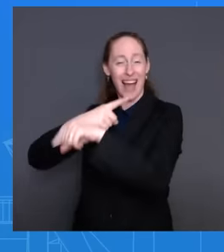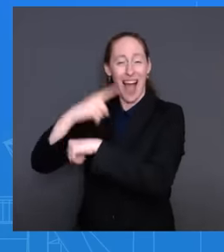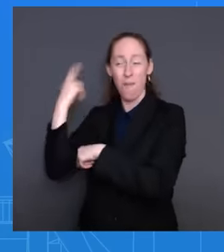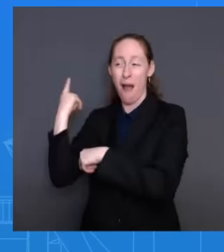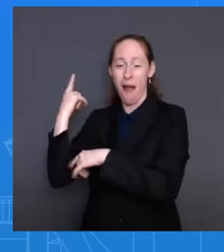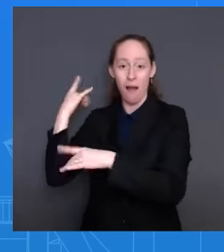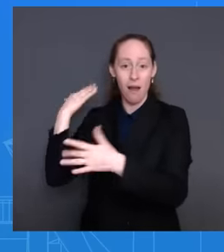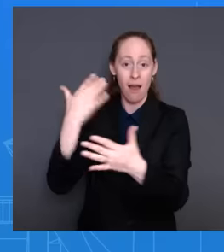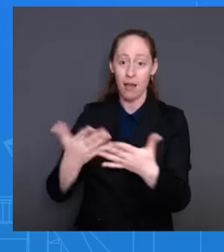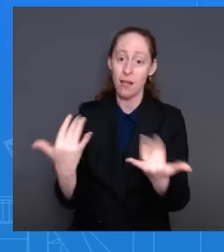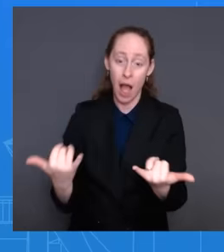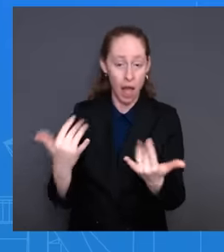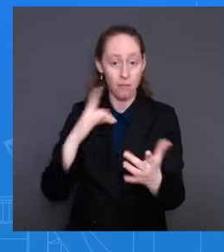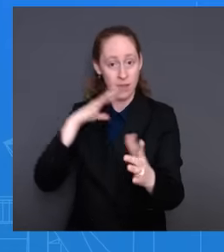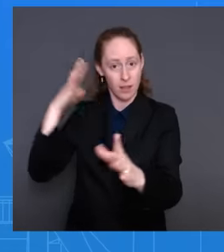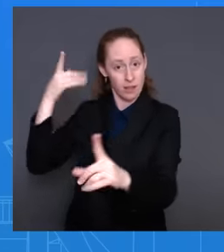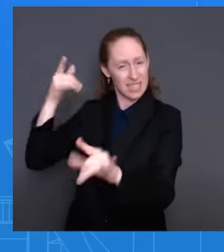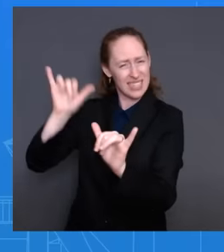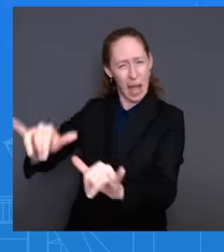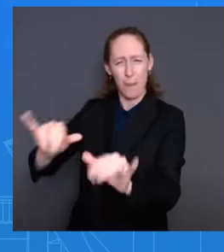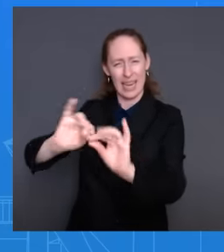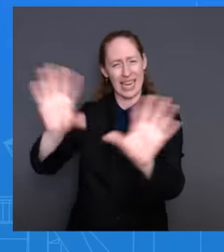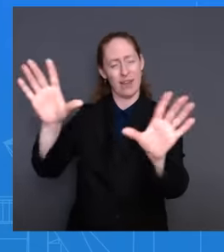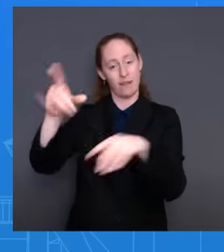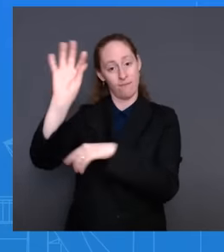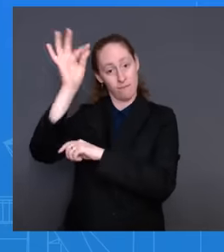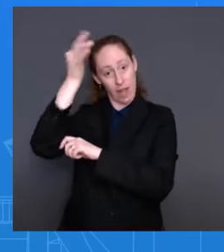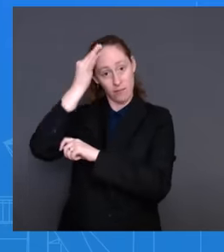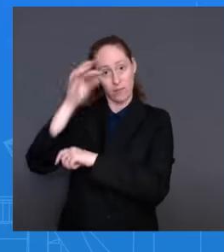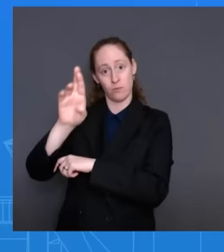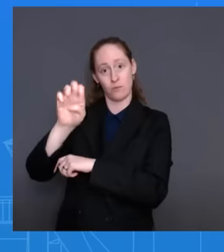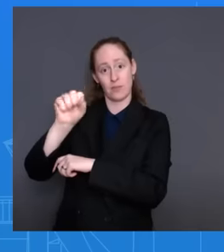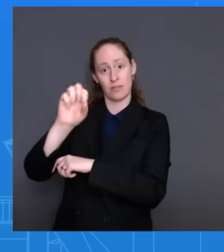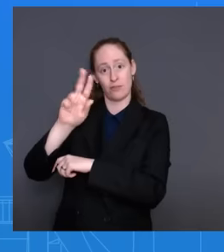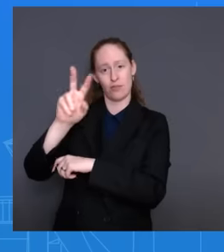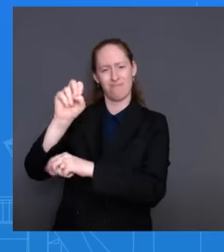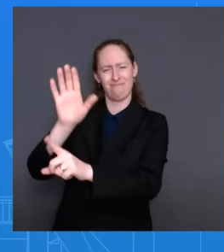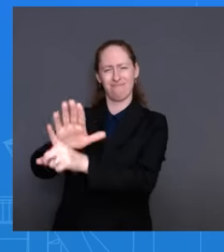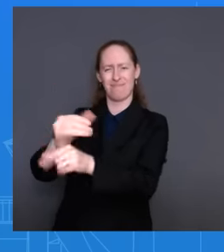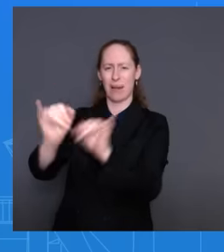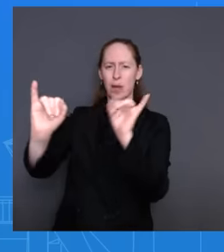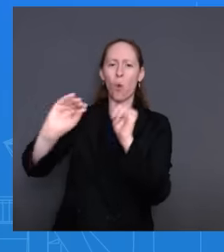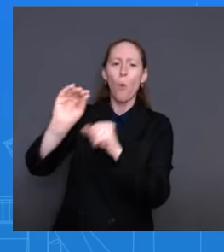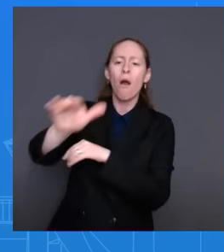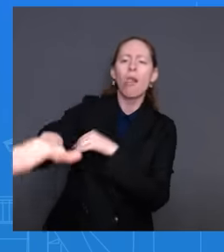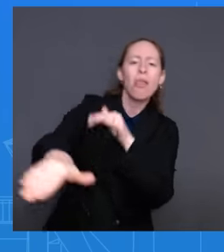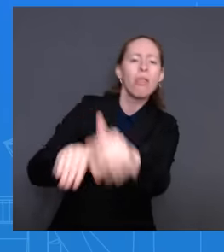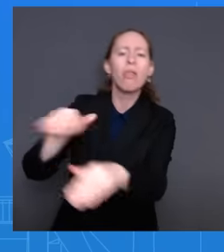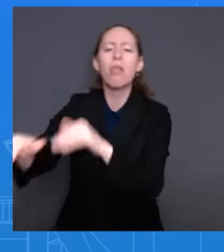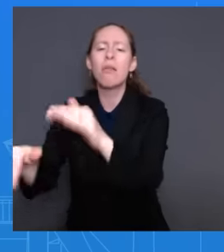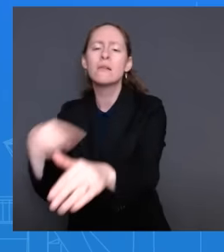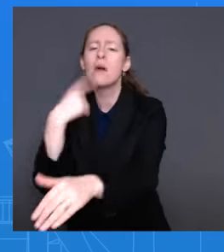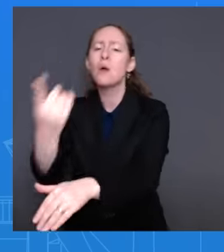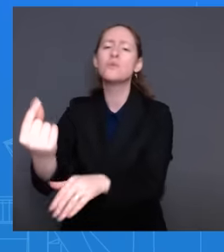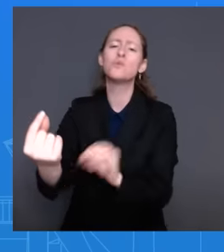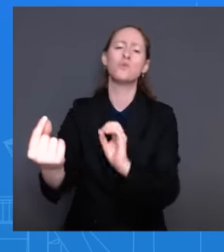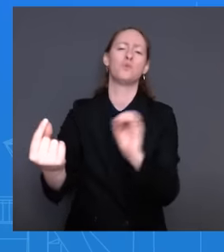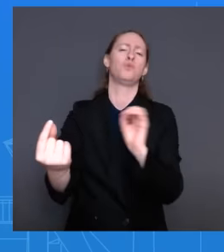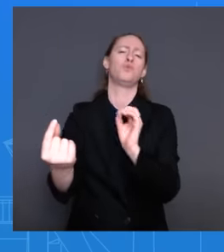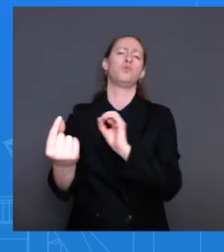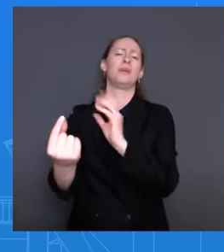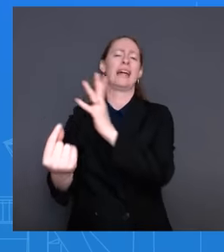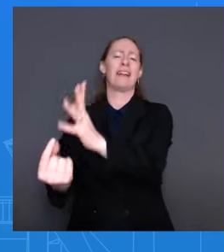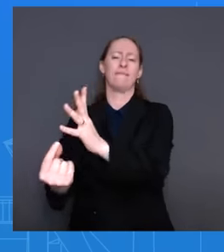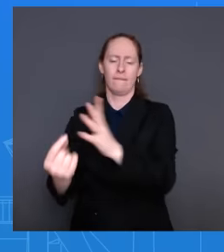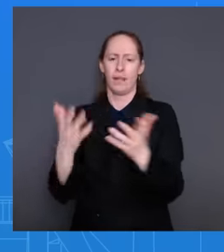Reserve and will provide the Federal Reserve the space and the independence that it needs to